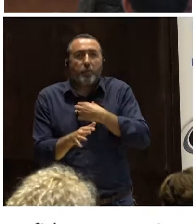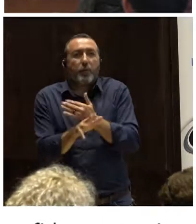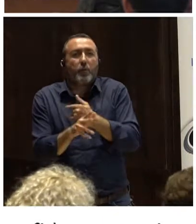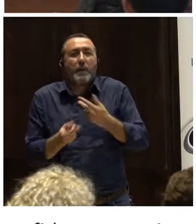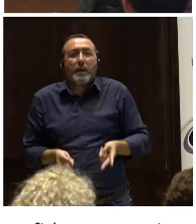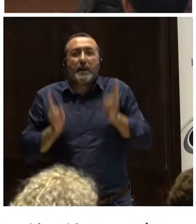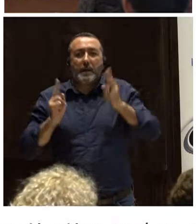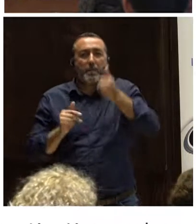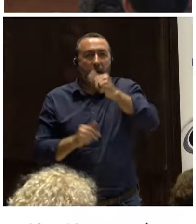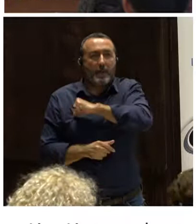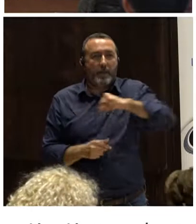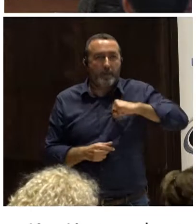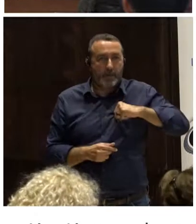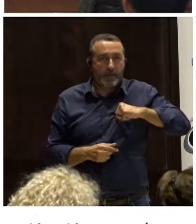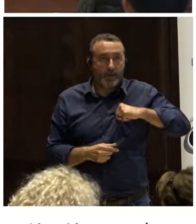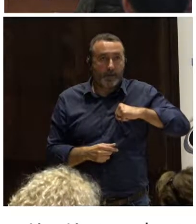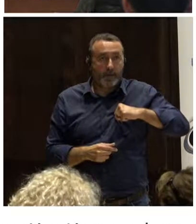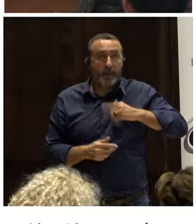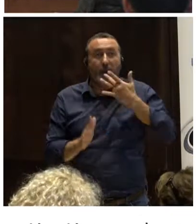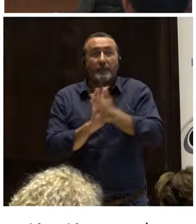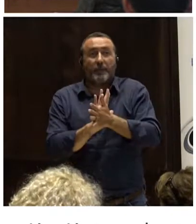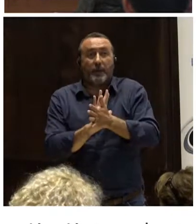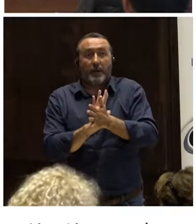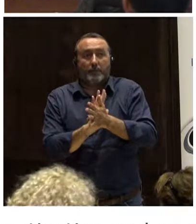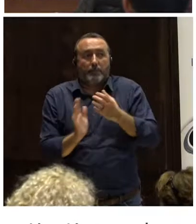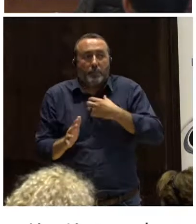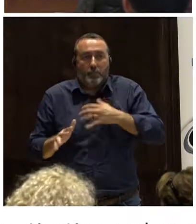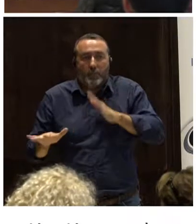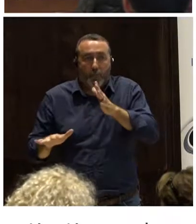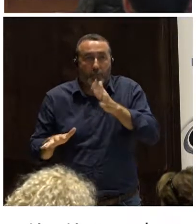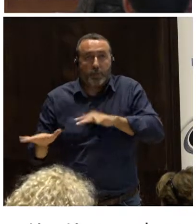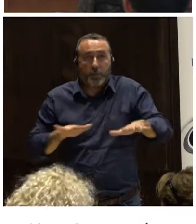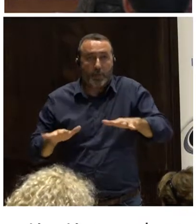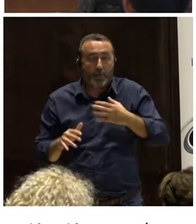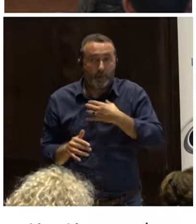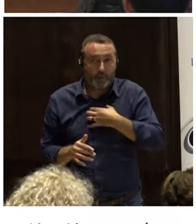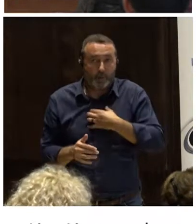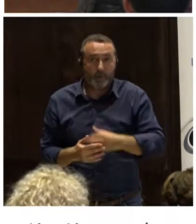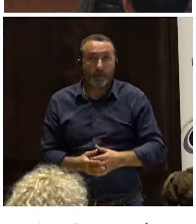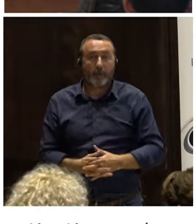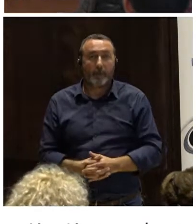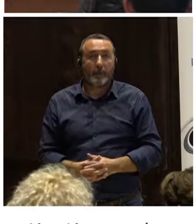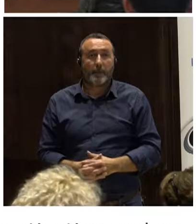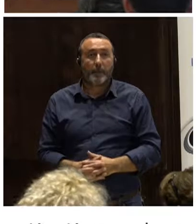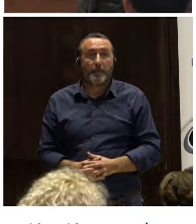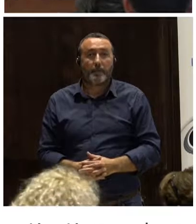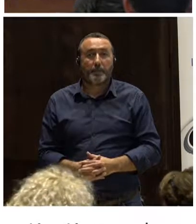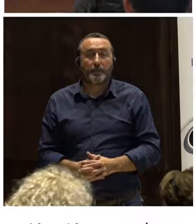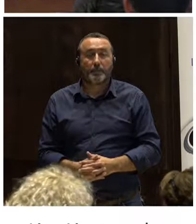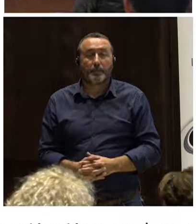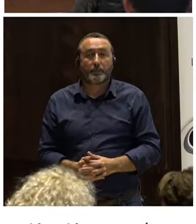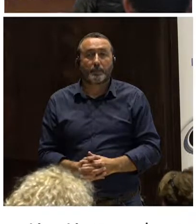to move independently. So a short sentence about the importance of